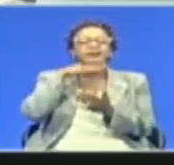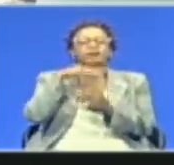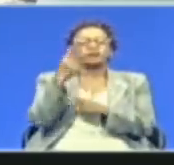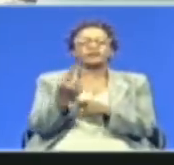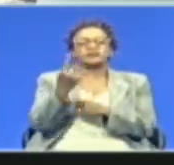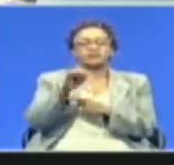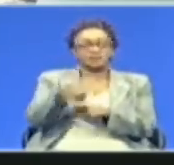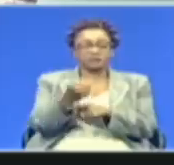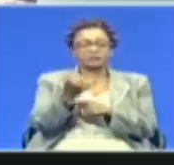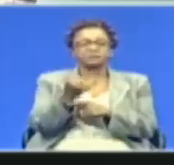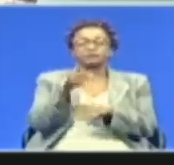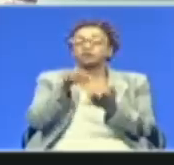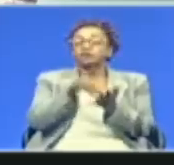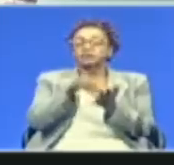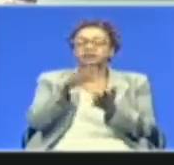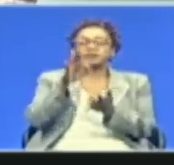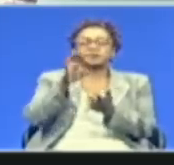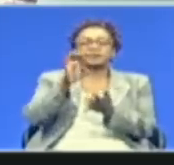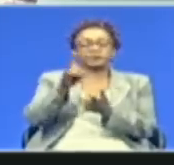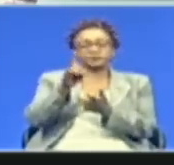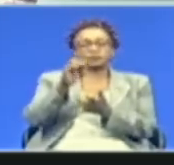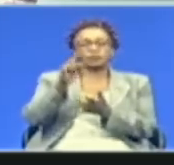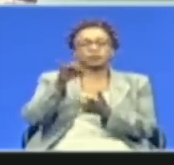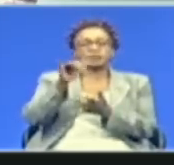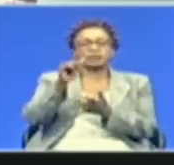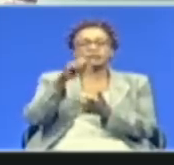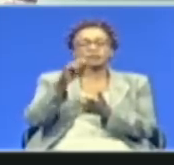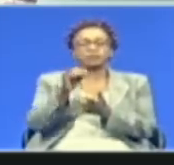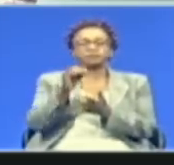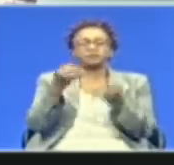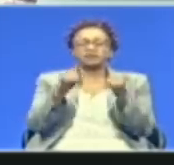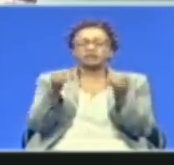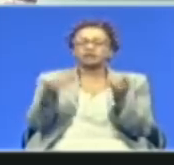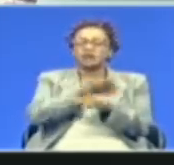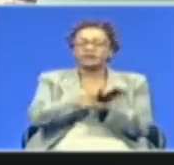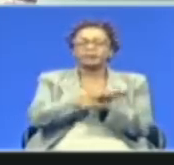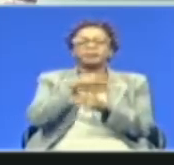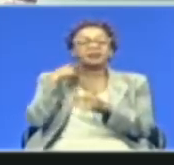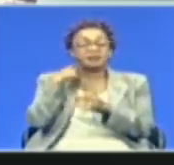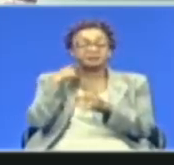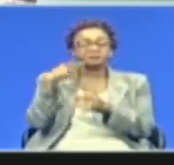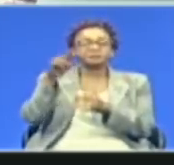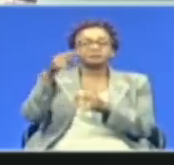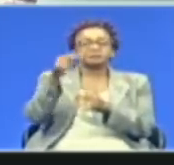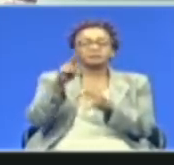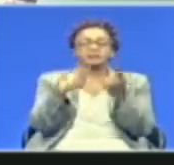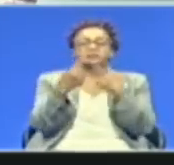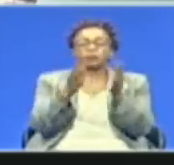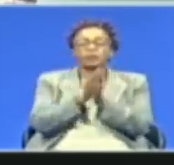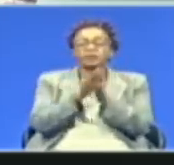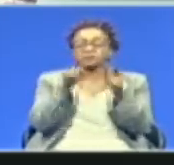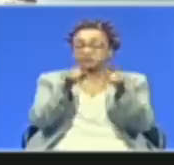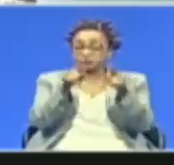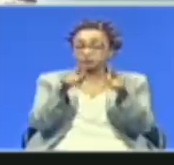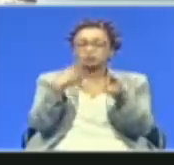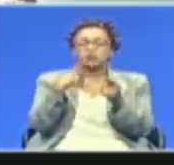Fredrick Onyango Ogolla also faces accusations of attempting to cover up the murder. Well, NTV's Steve Juma spoke with the accused, who has